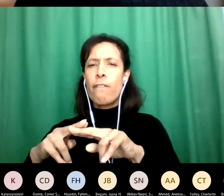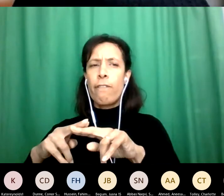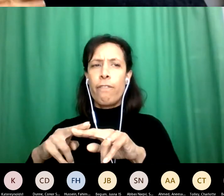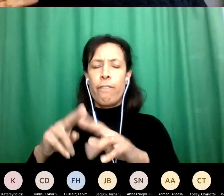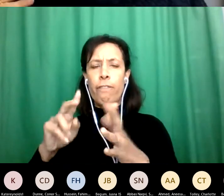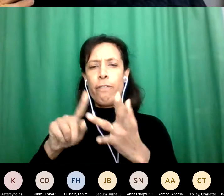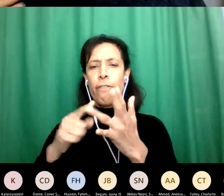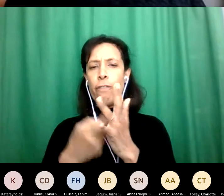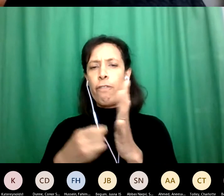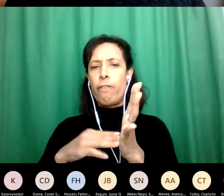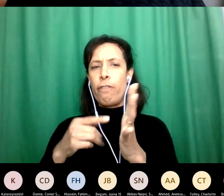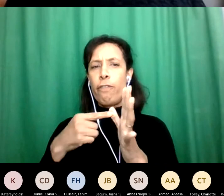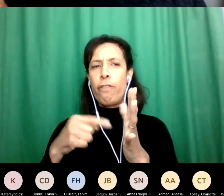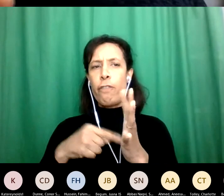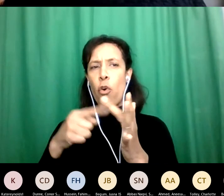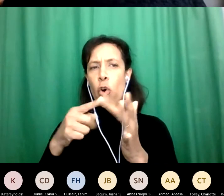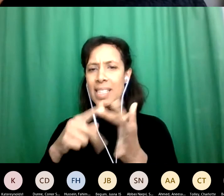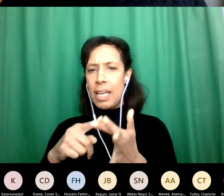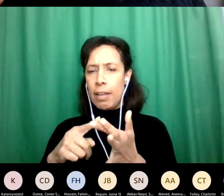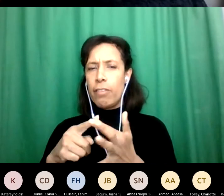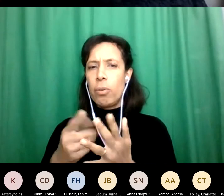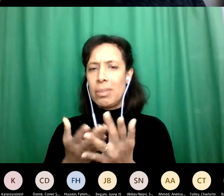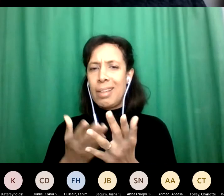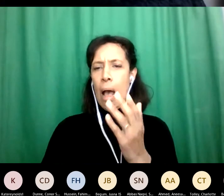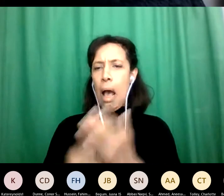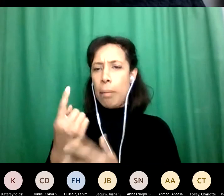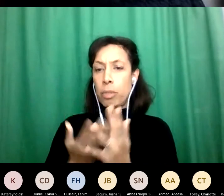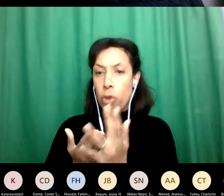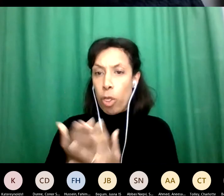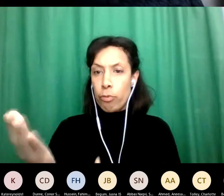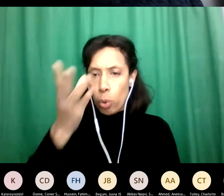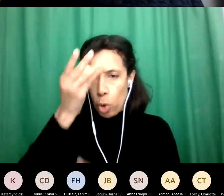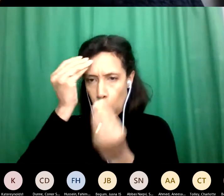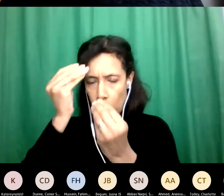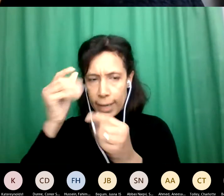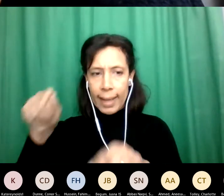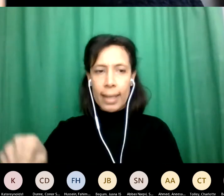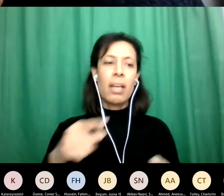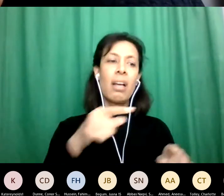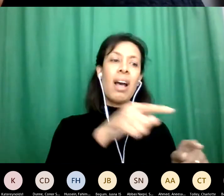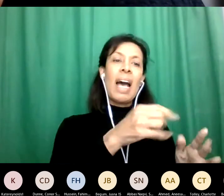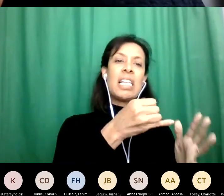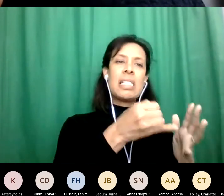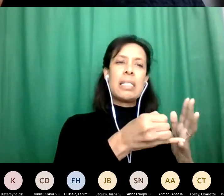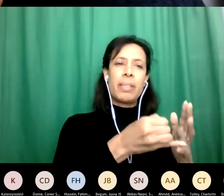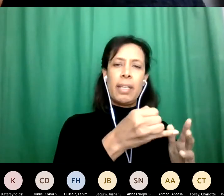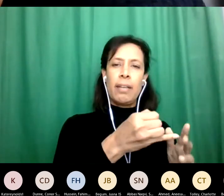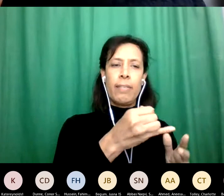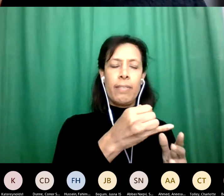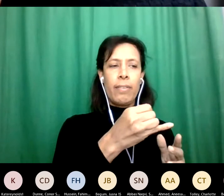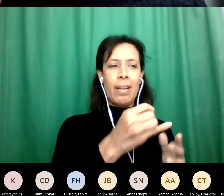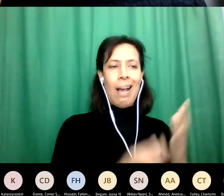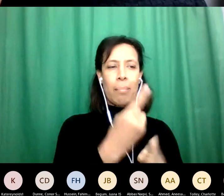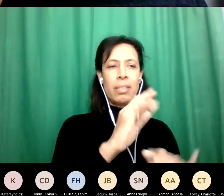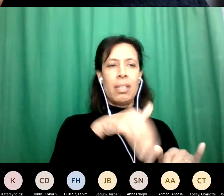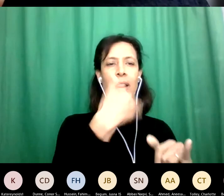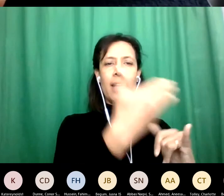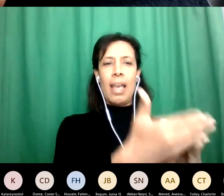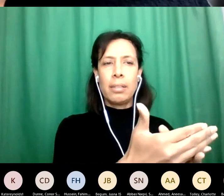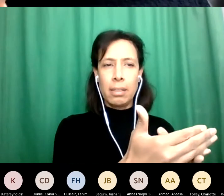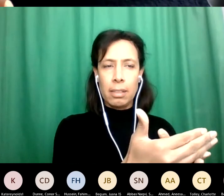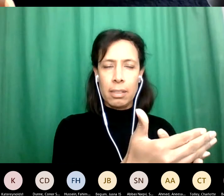learning, and you've got summative assessment, which happens at the end of the process. It's just a marker, it's the grade.